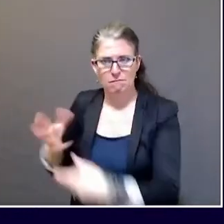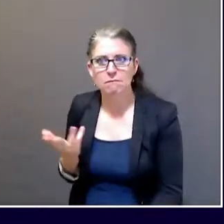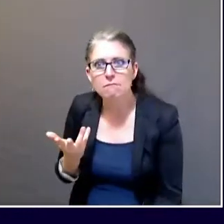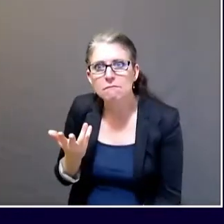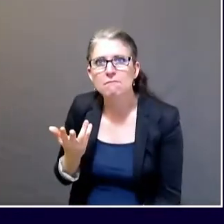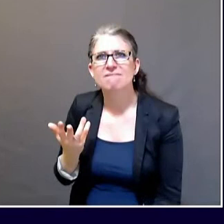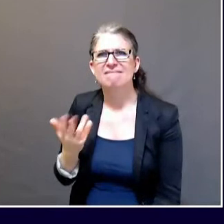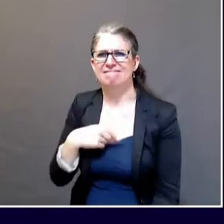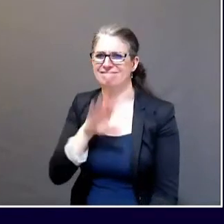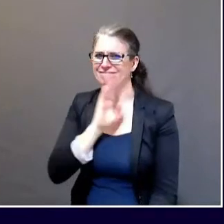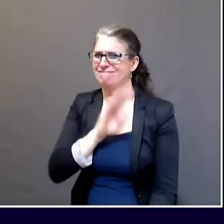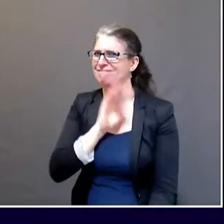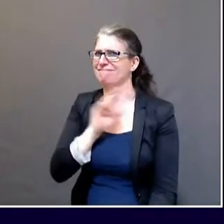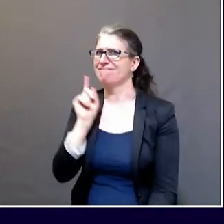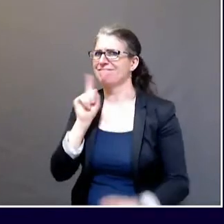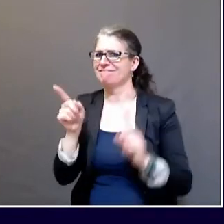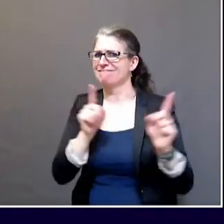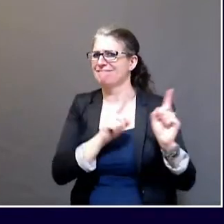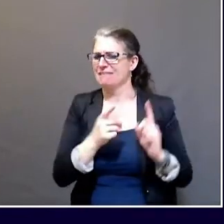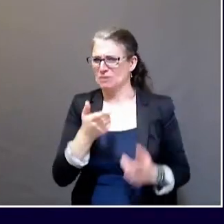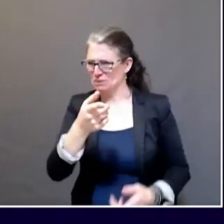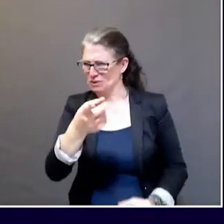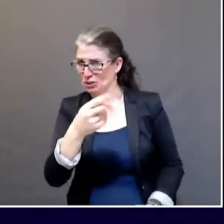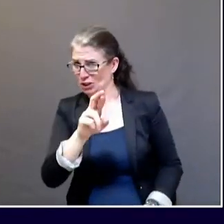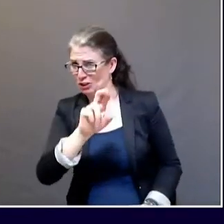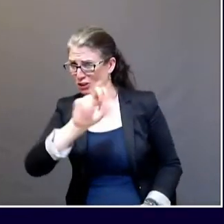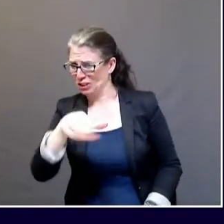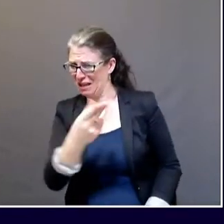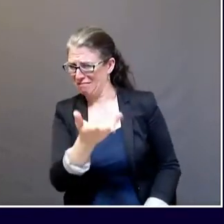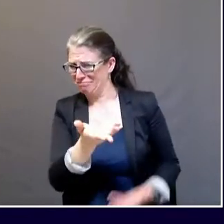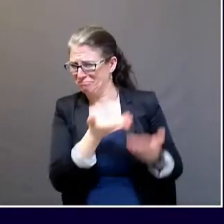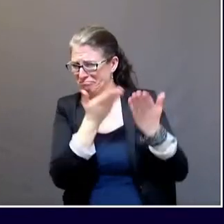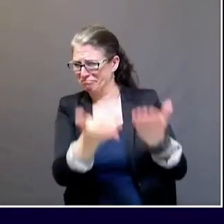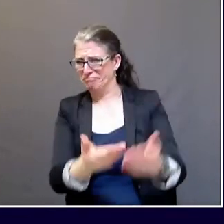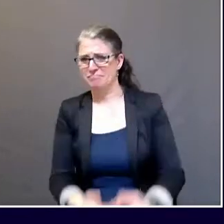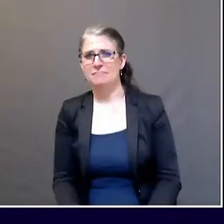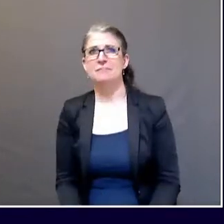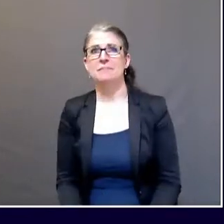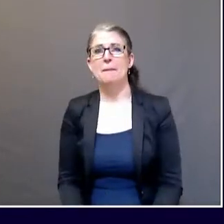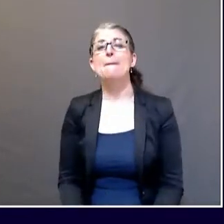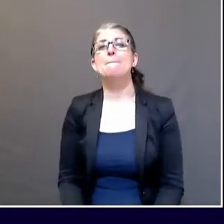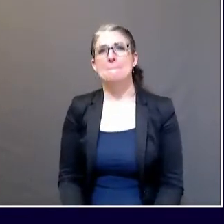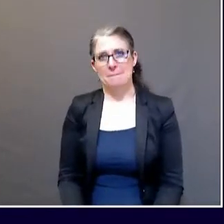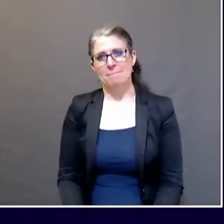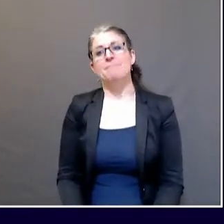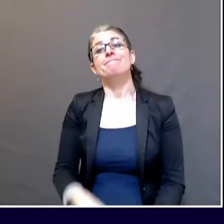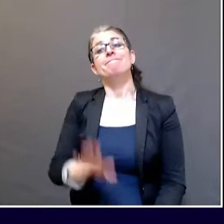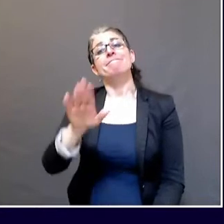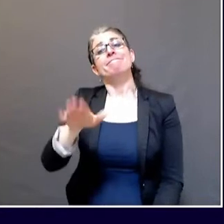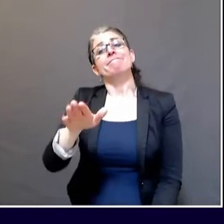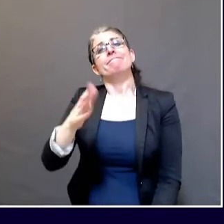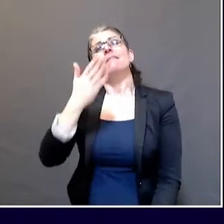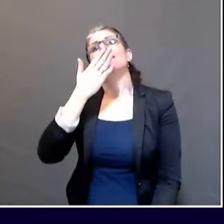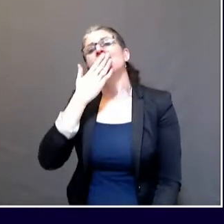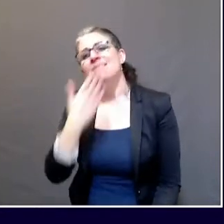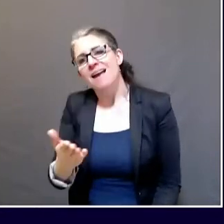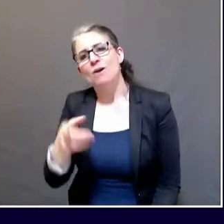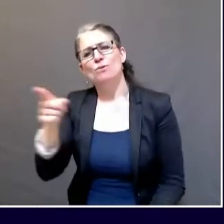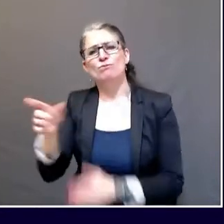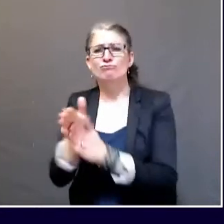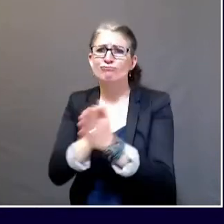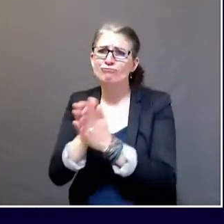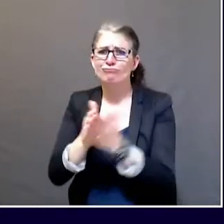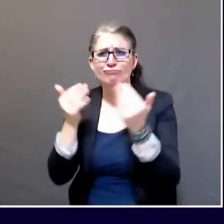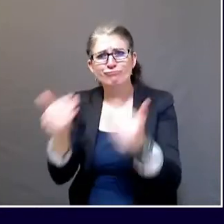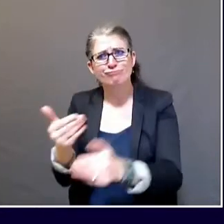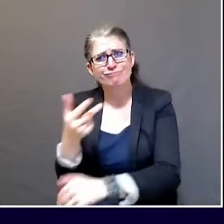will say is to thank them for their desire to be vaccinated. That's the most important piece. It's